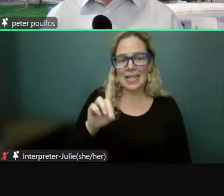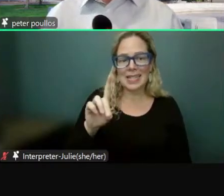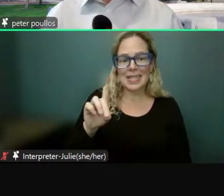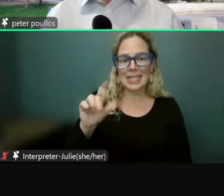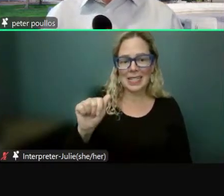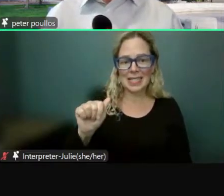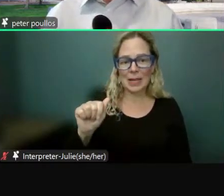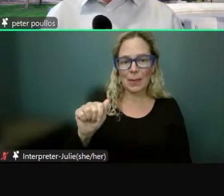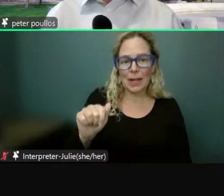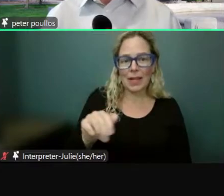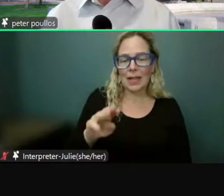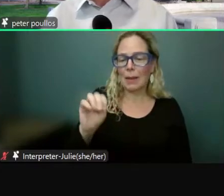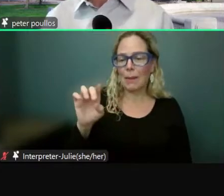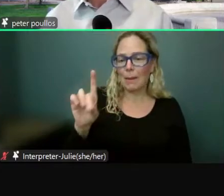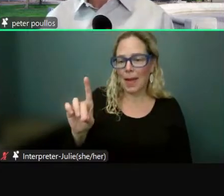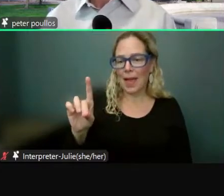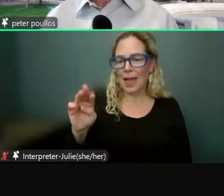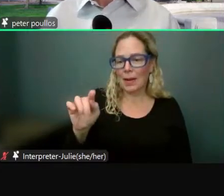disabilitymedmentors.org.